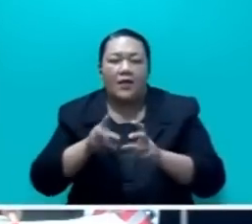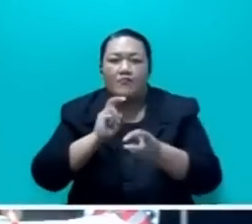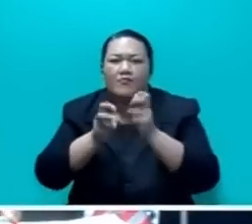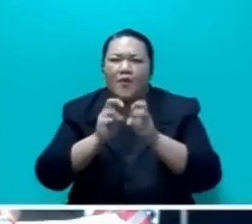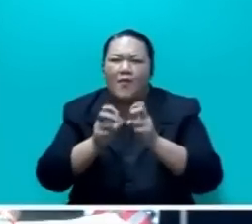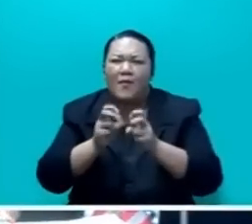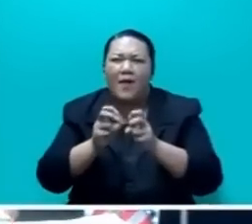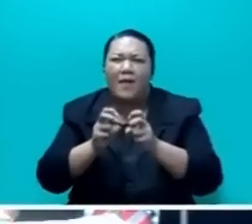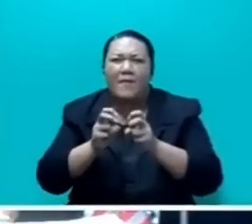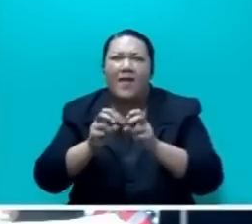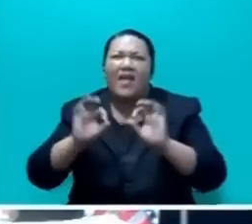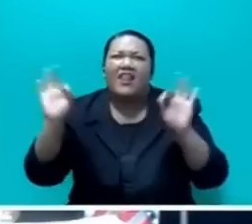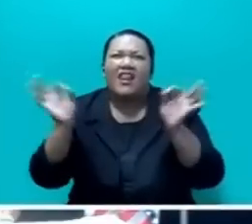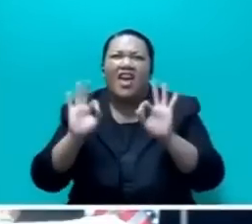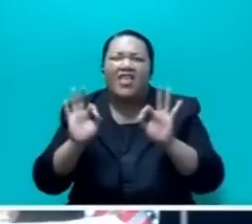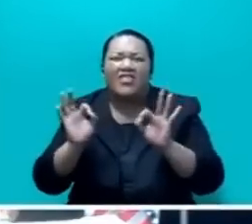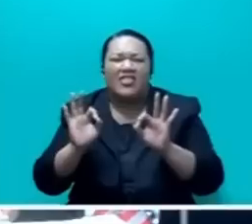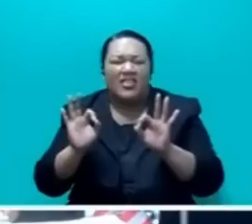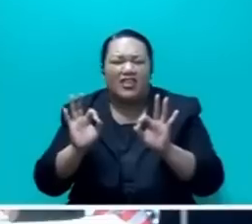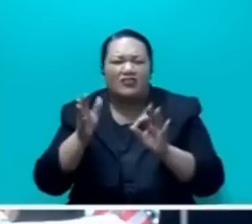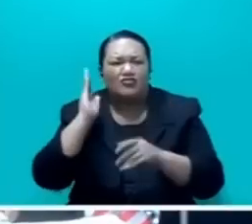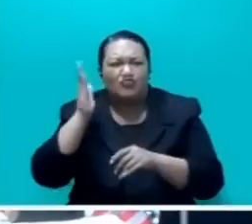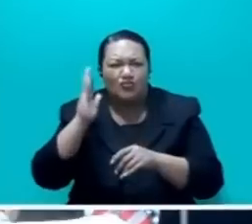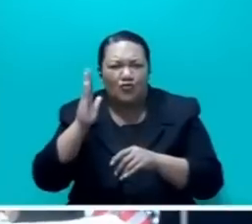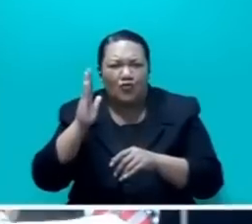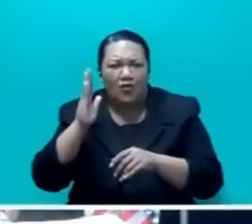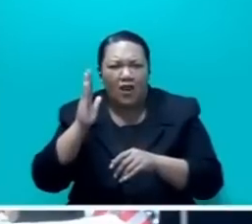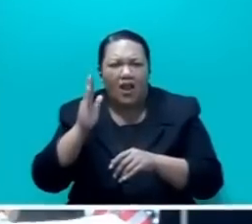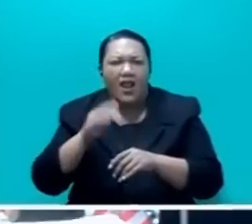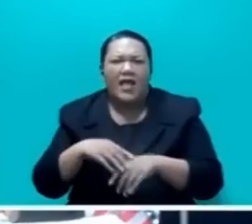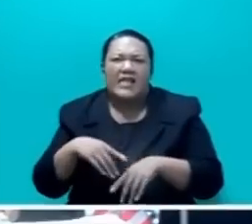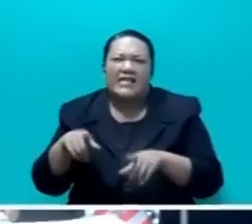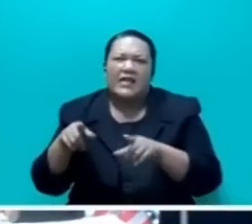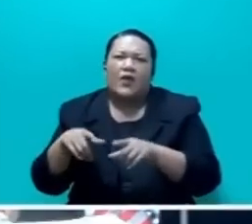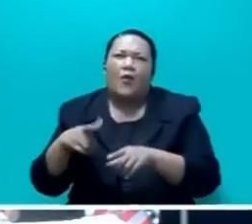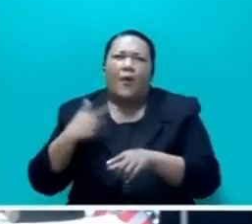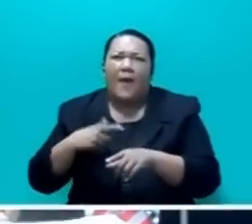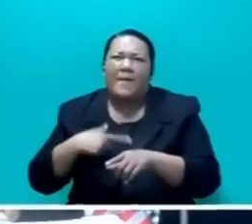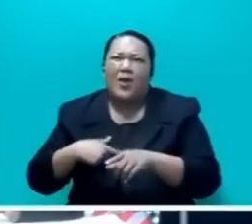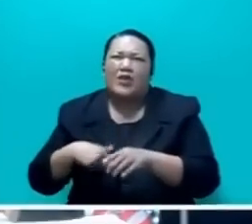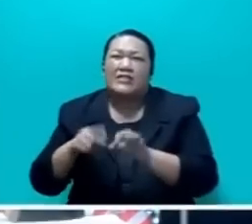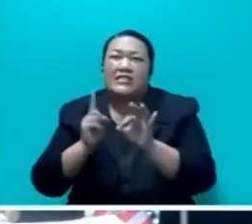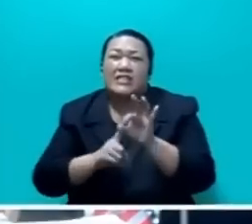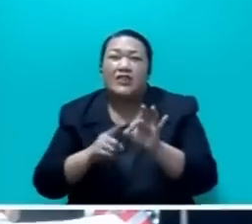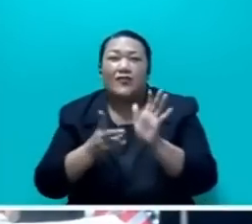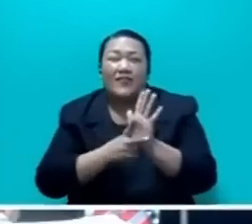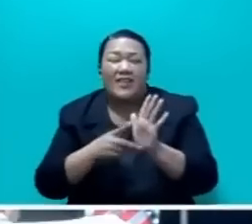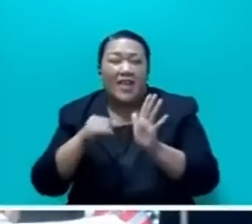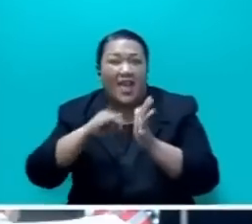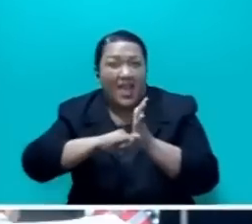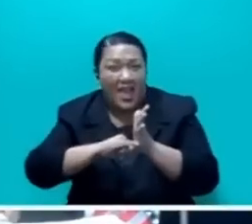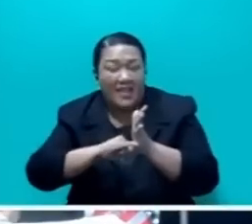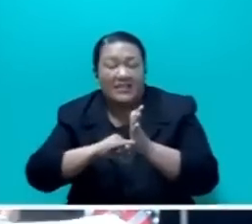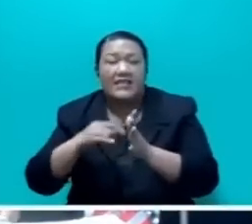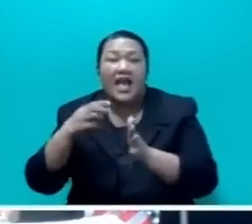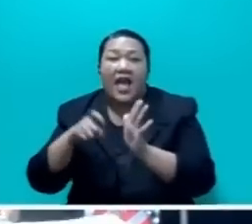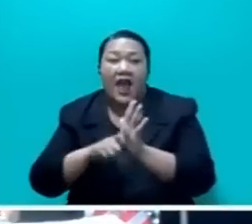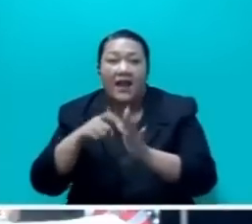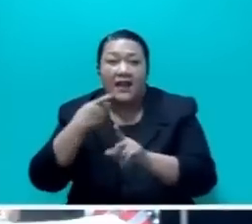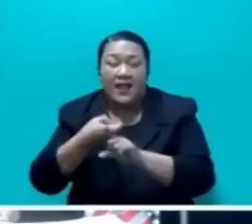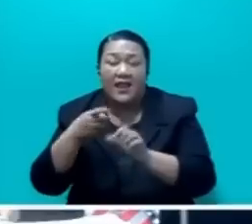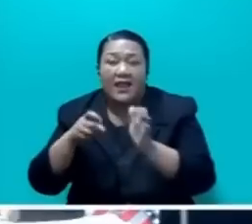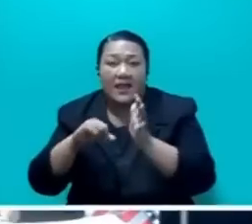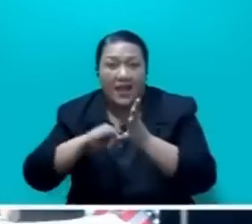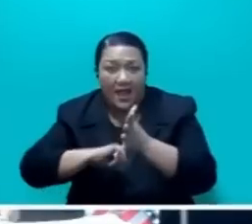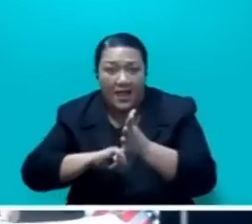any school for their children, since established schools like QVS, RKS, ACS, LMS, and others